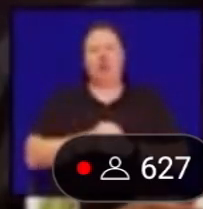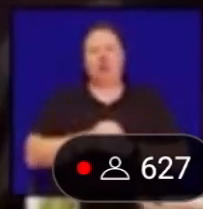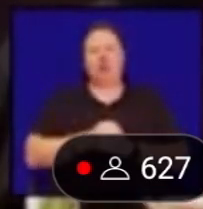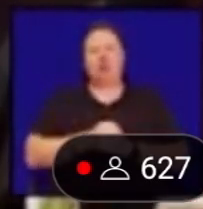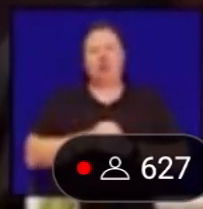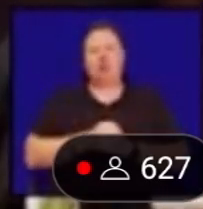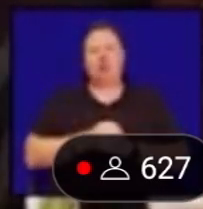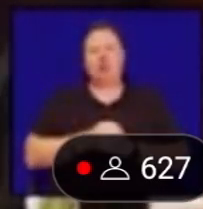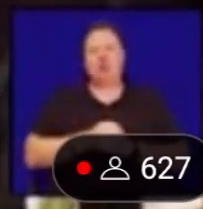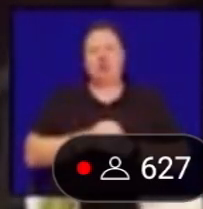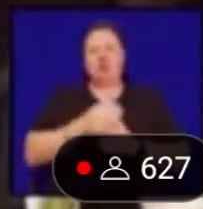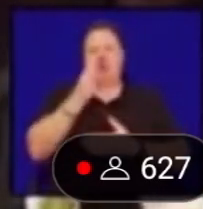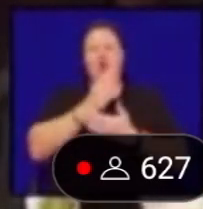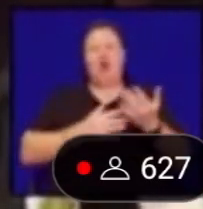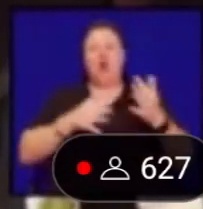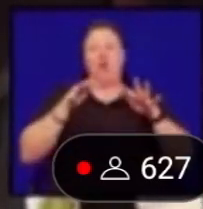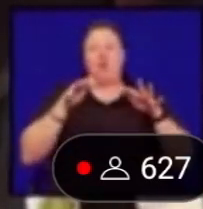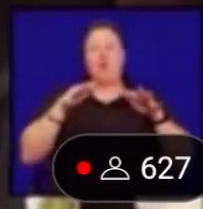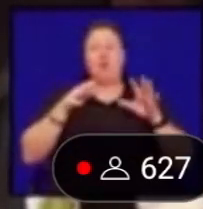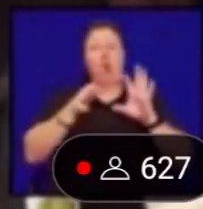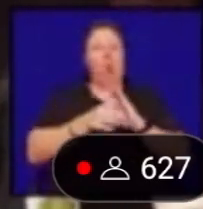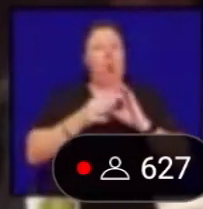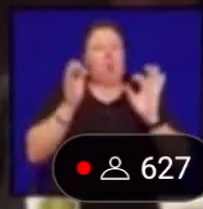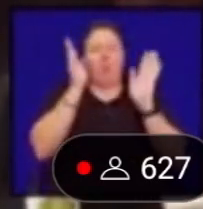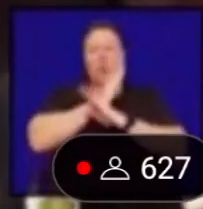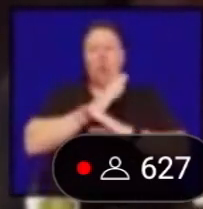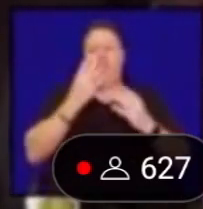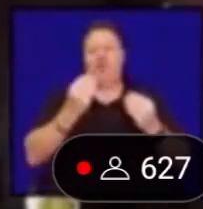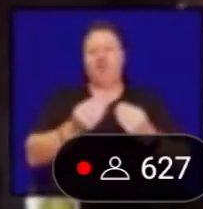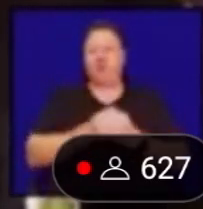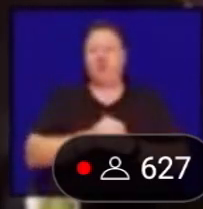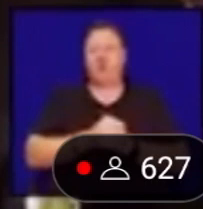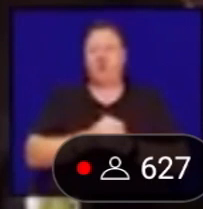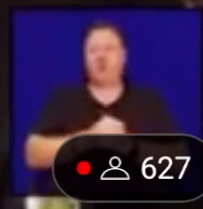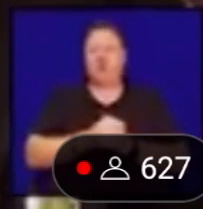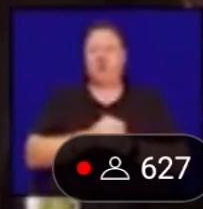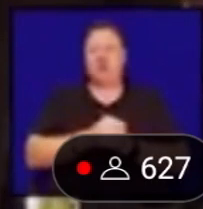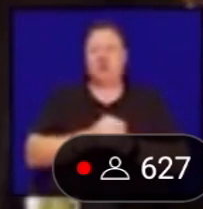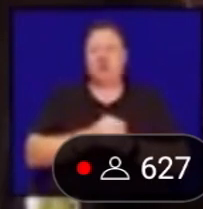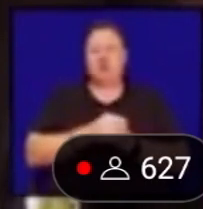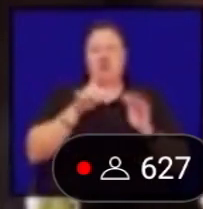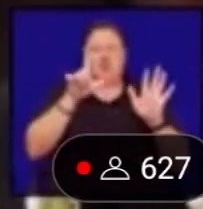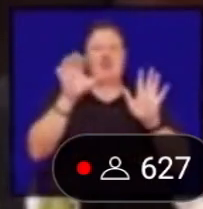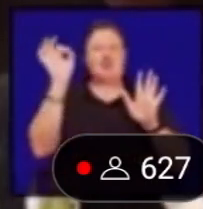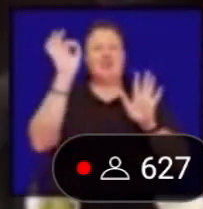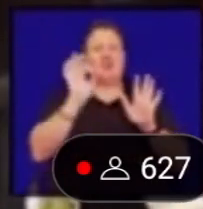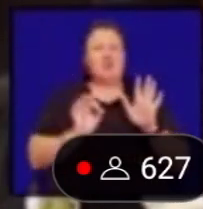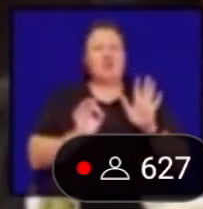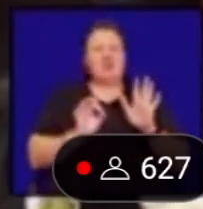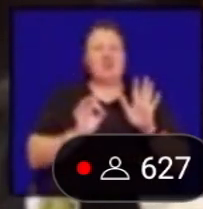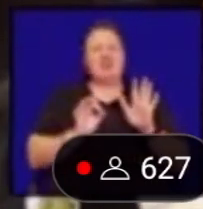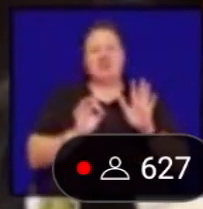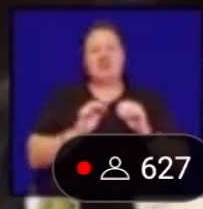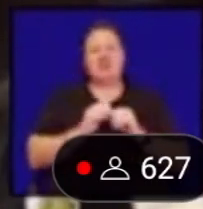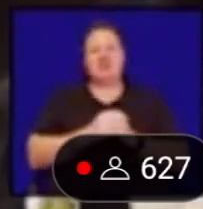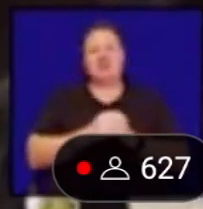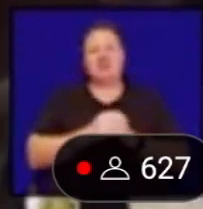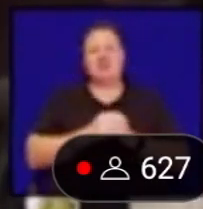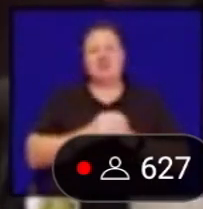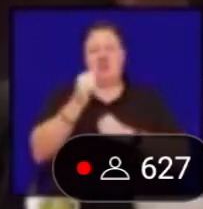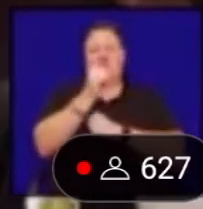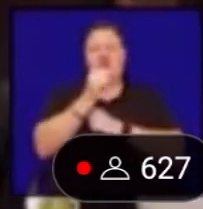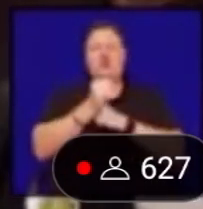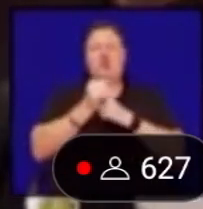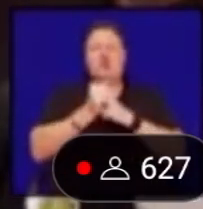about half a population homeless and destroying about 70% of the infrastructure of the ancient